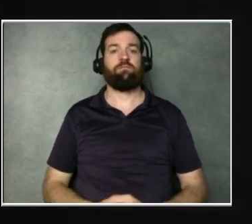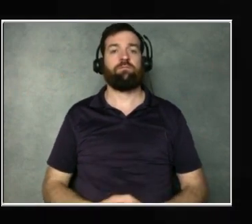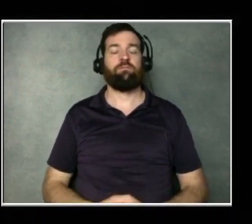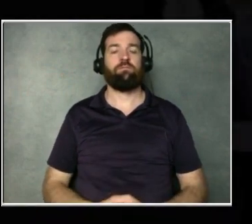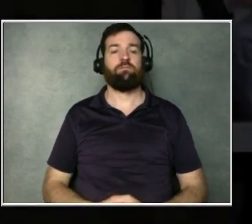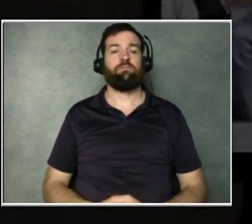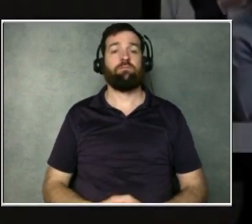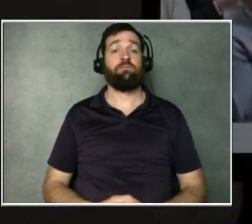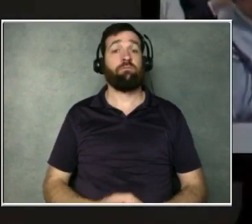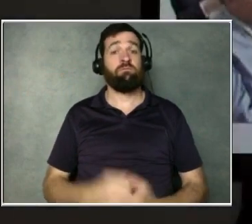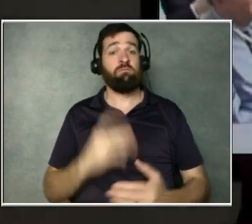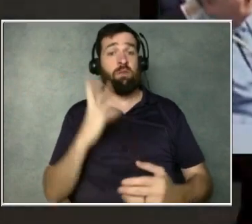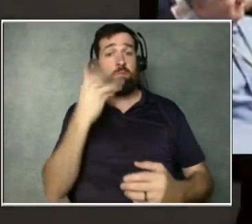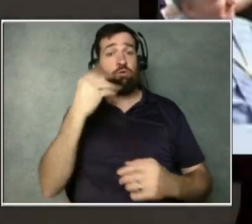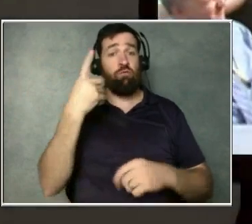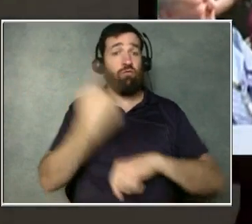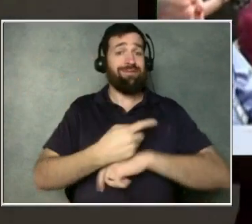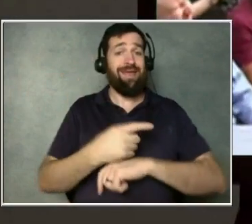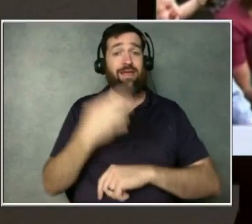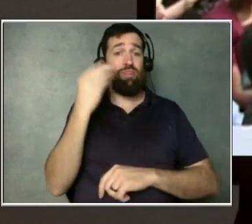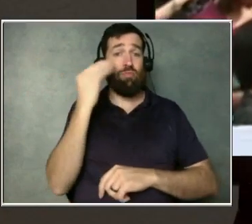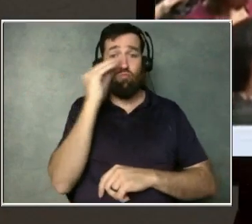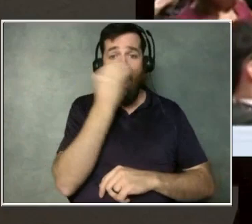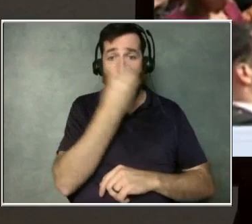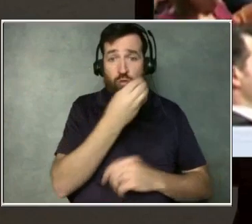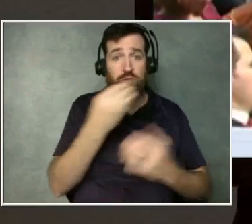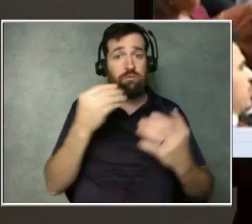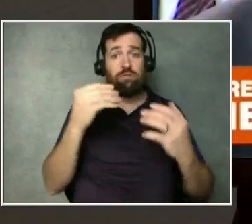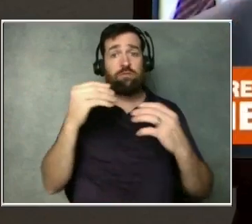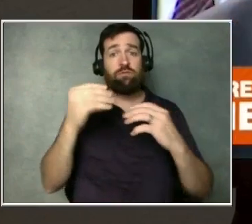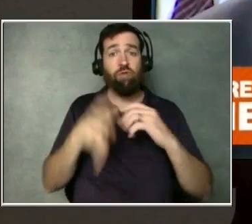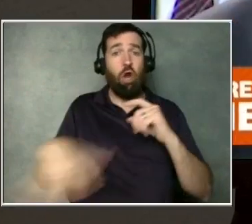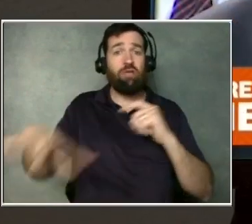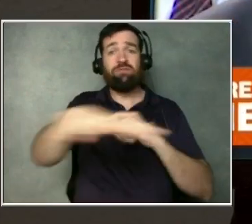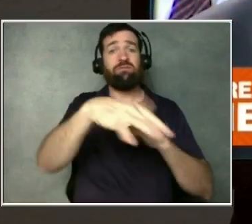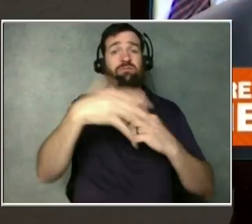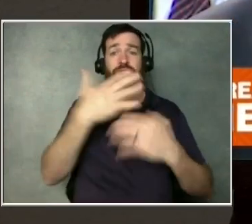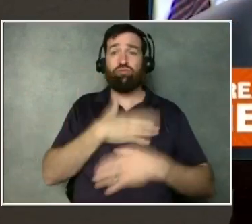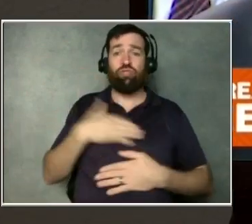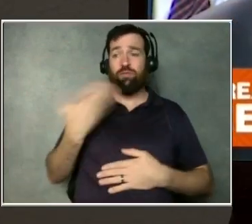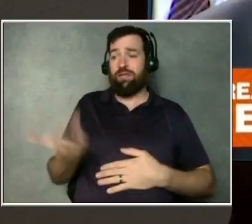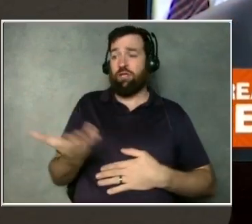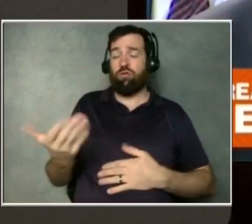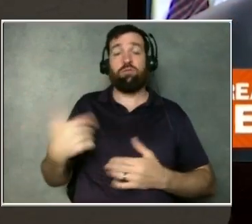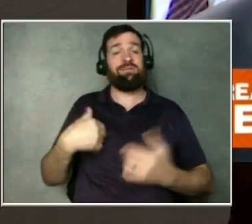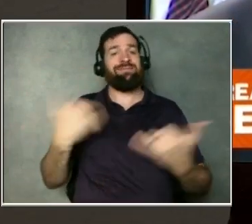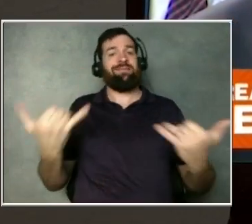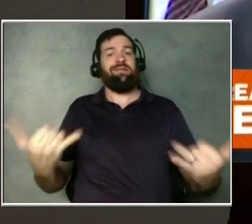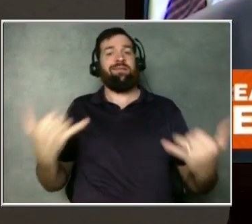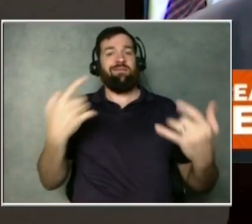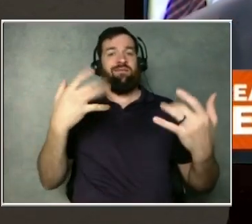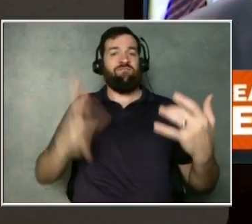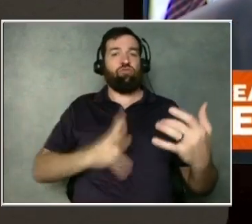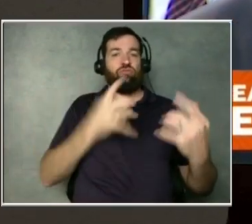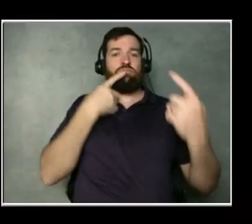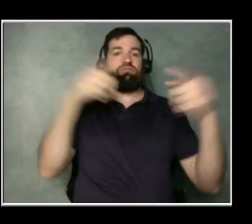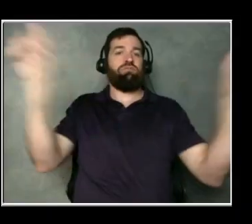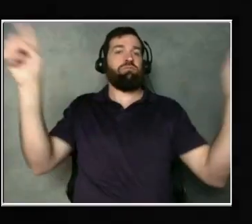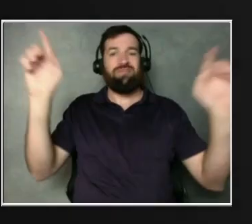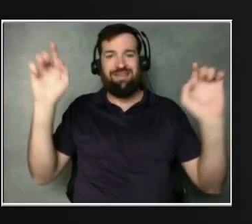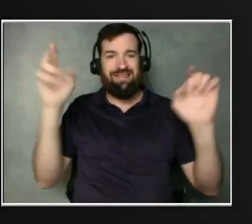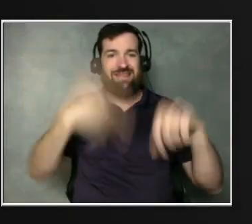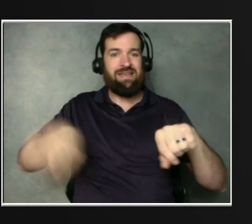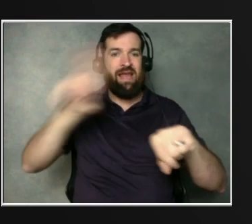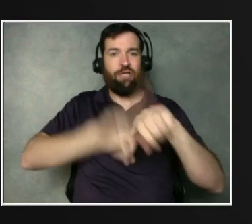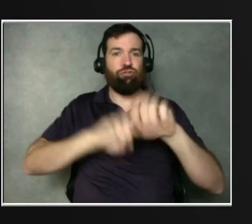Beautiful day in the Rose Garden. Appreciate everybody being here. Today I am officially declaring a national emergency.